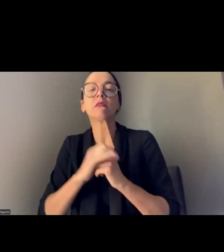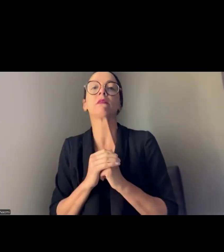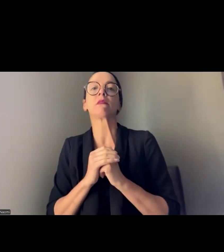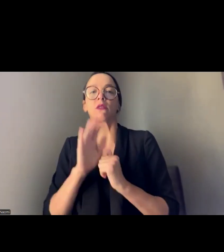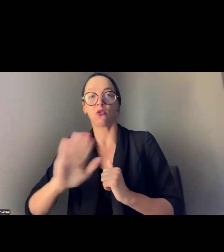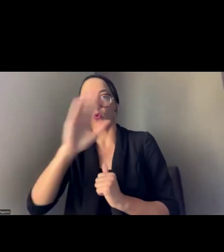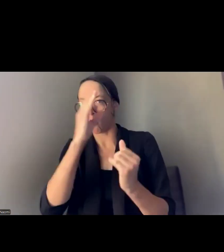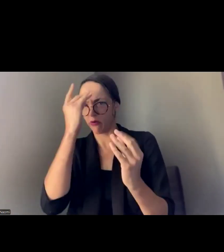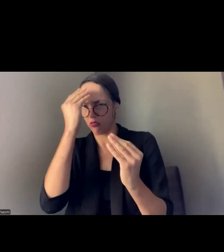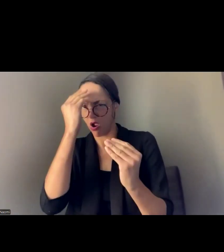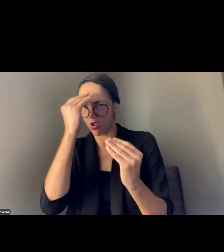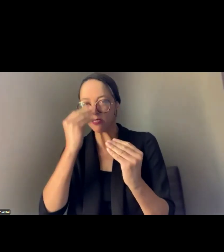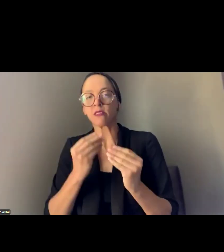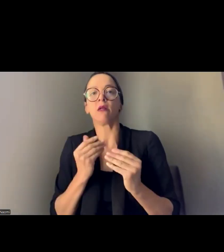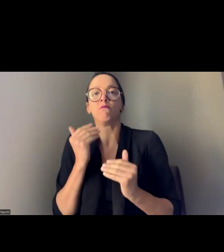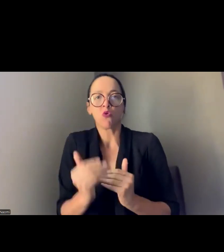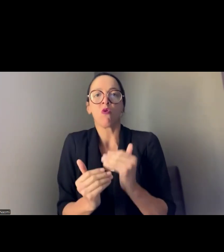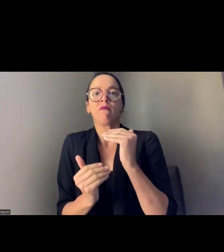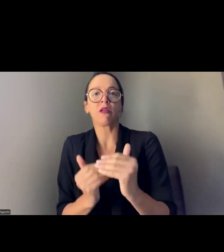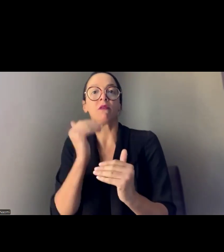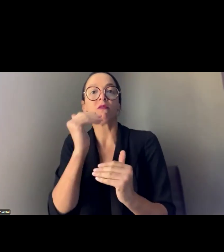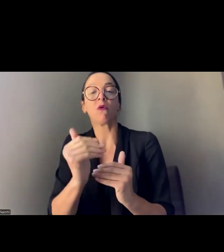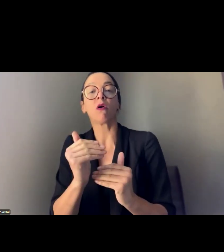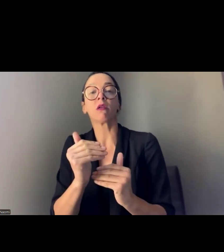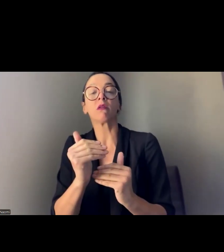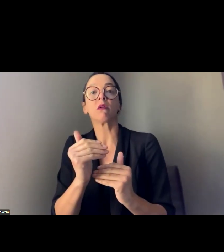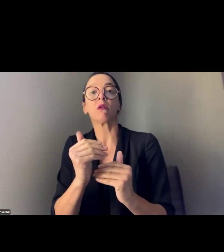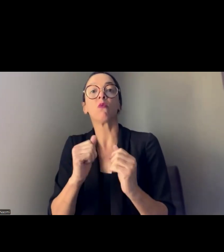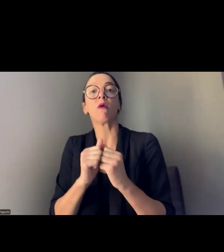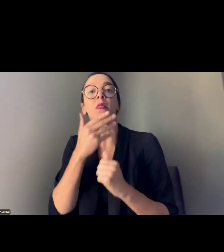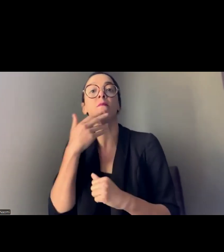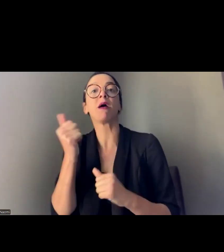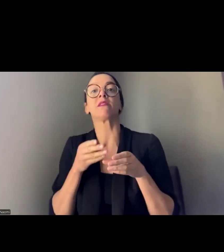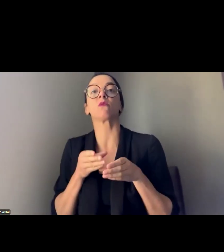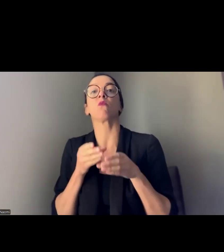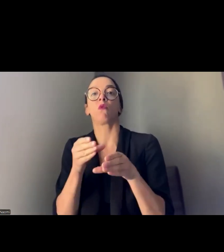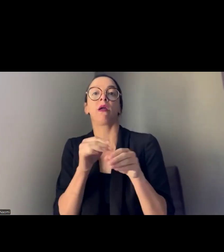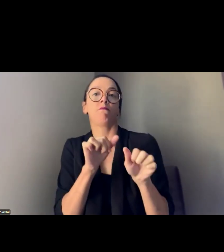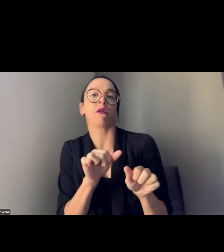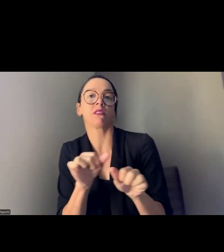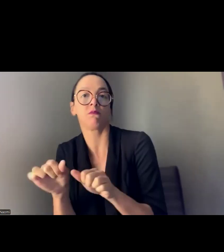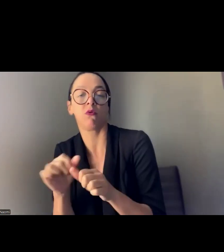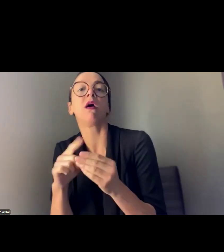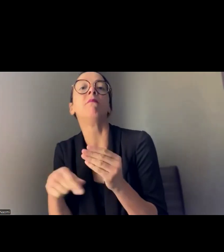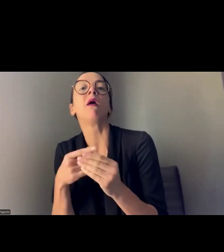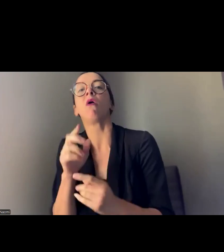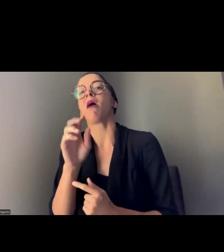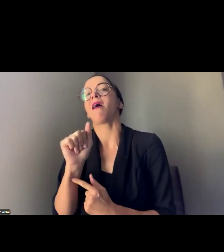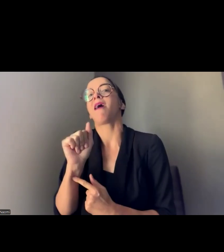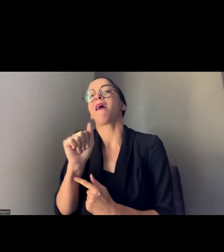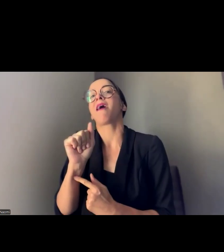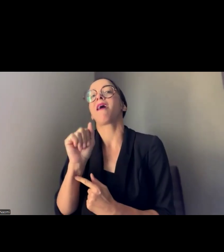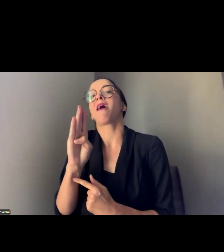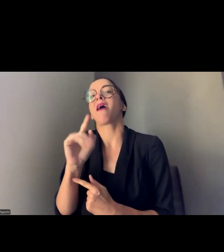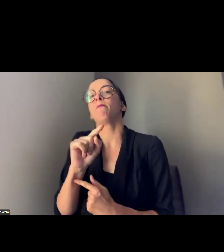the best way possible with the ad lead, and then also hearing any equity kind of recommendations, be it at